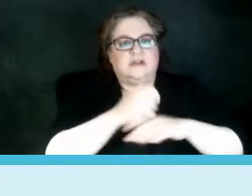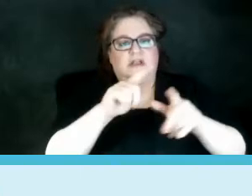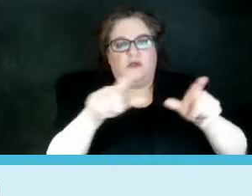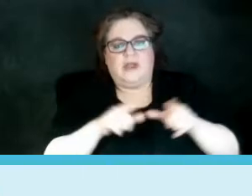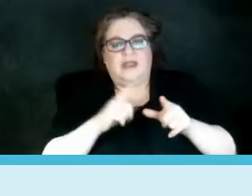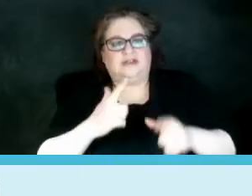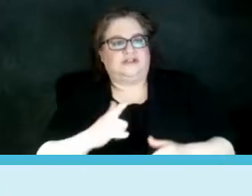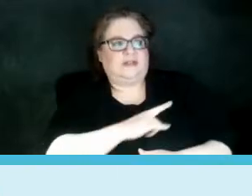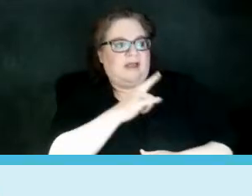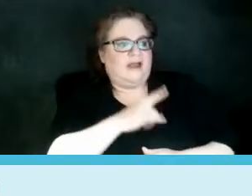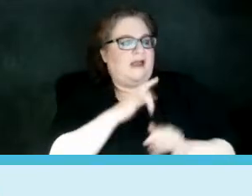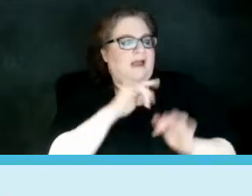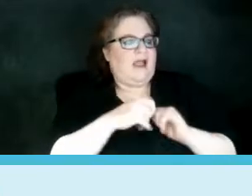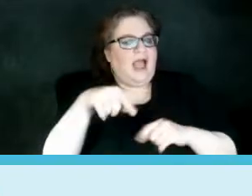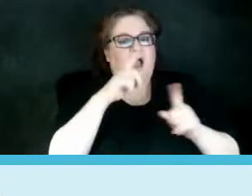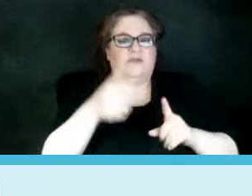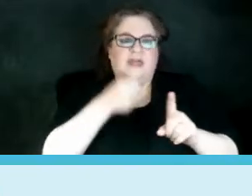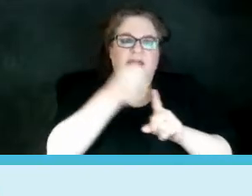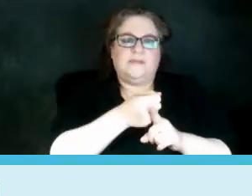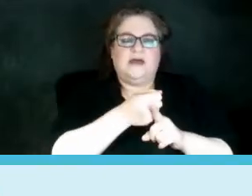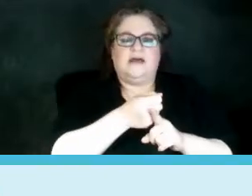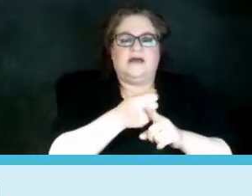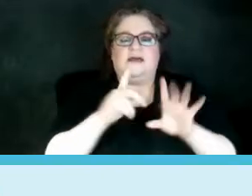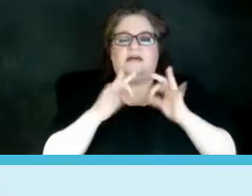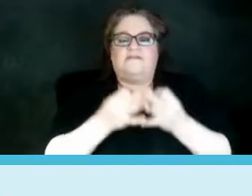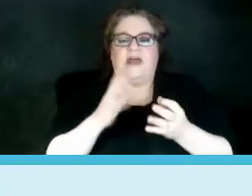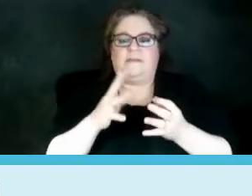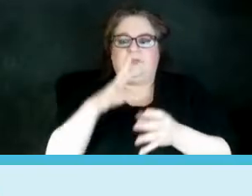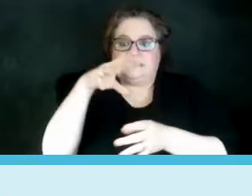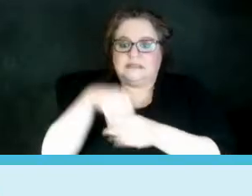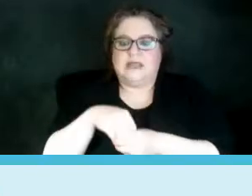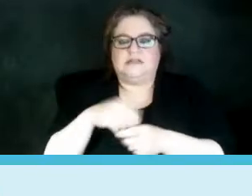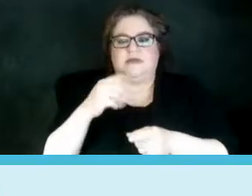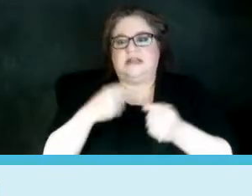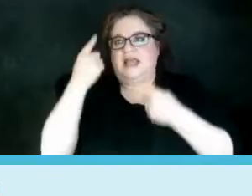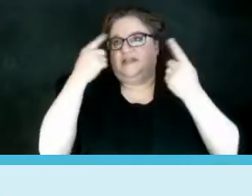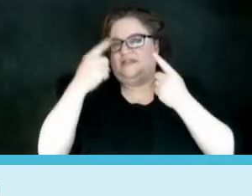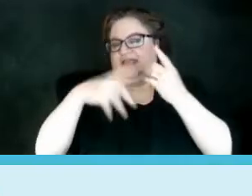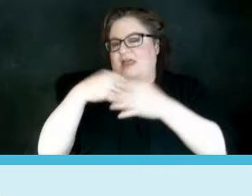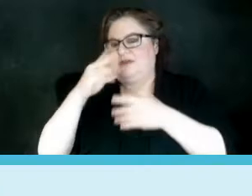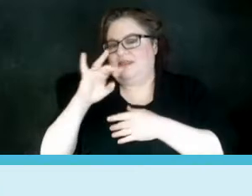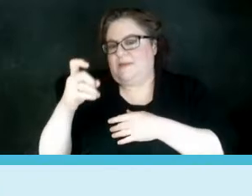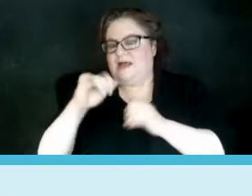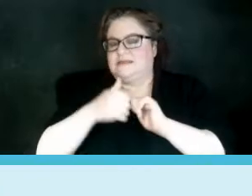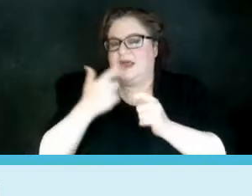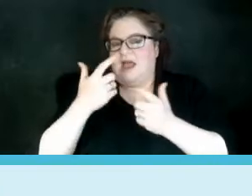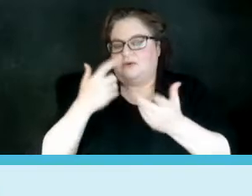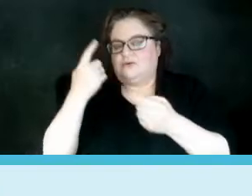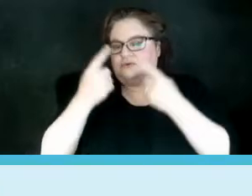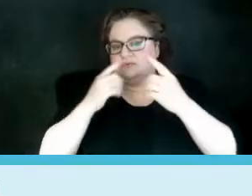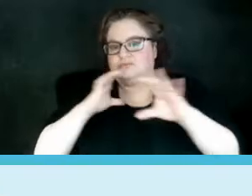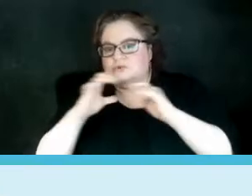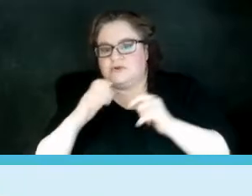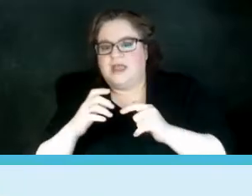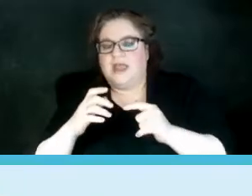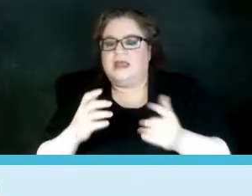lifestyles, how they impact a family's engagement, and thinking outside the box in the way to communicate and pull more families